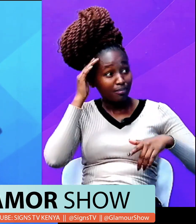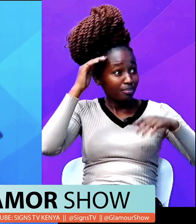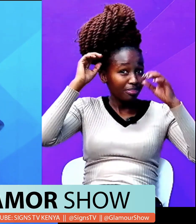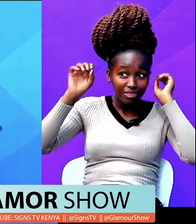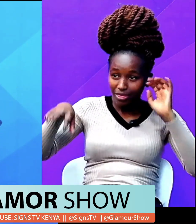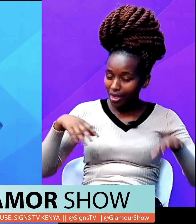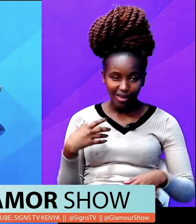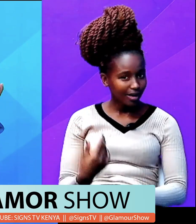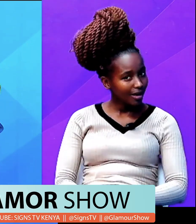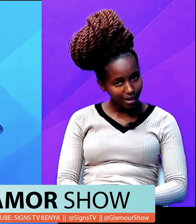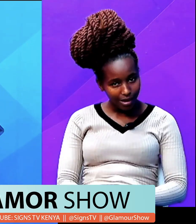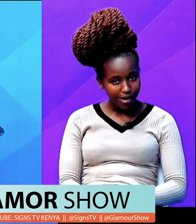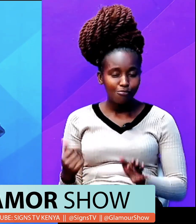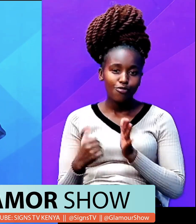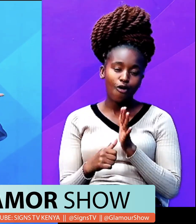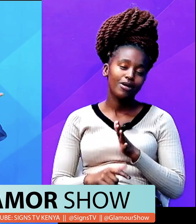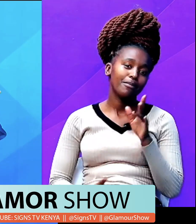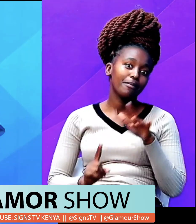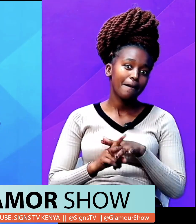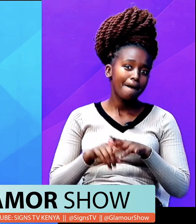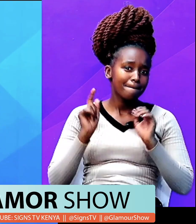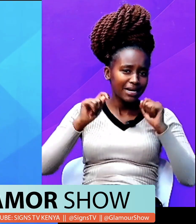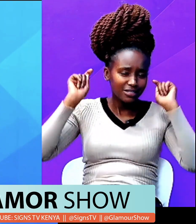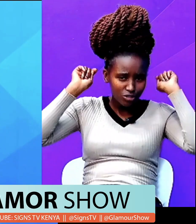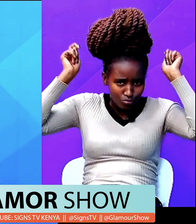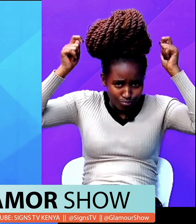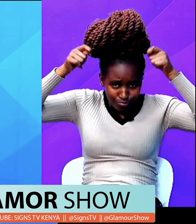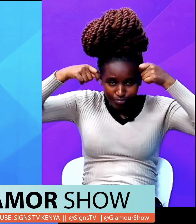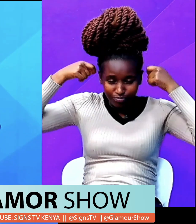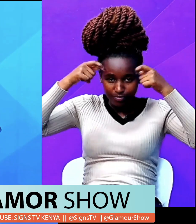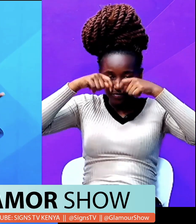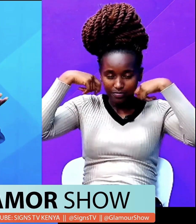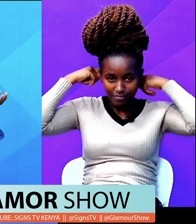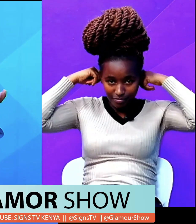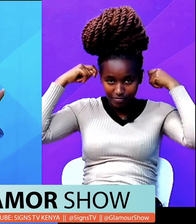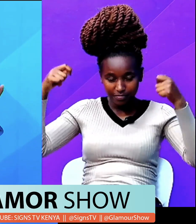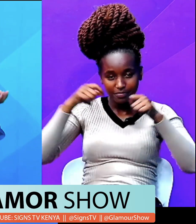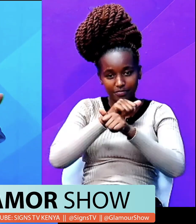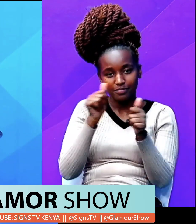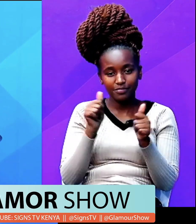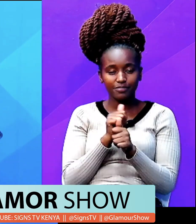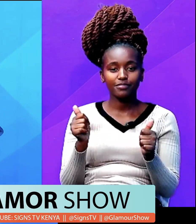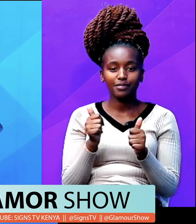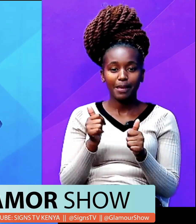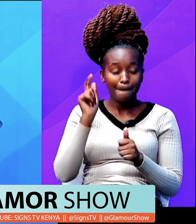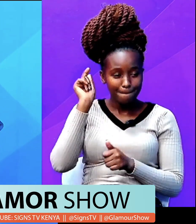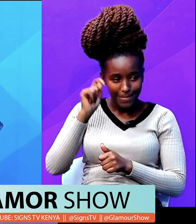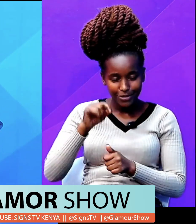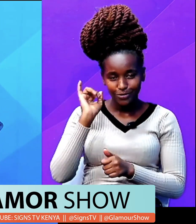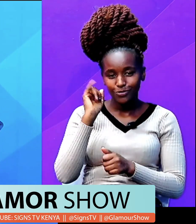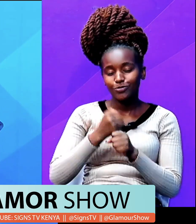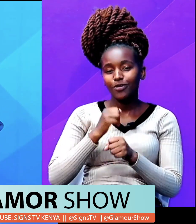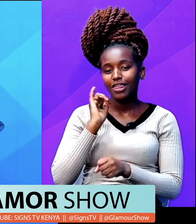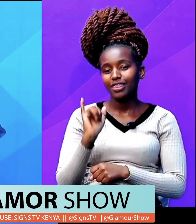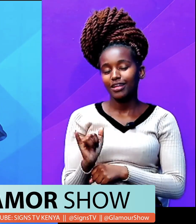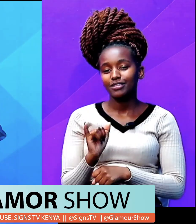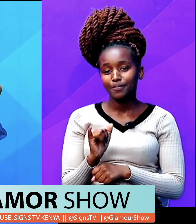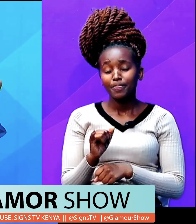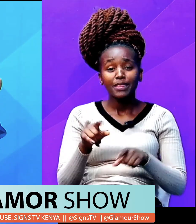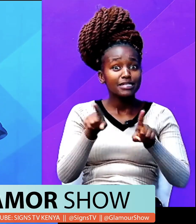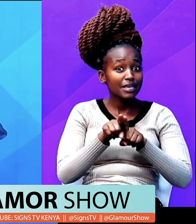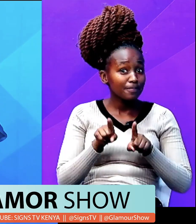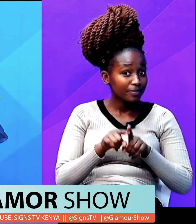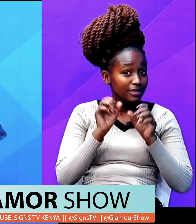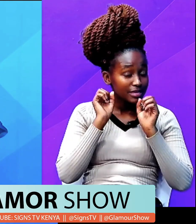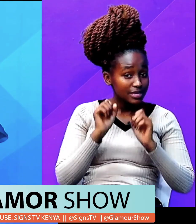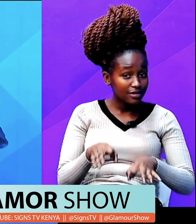on something like a band so it doesn't come out. So there's some things you need to consider. And also it